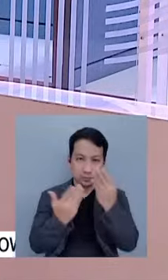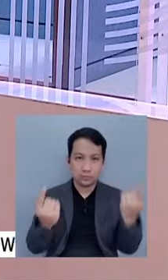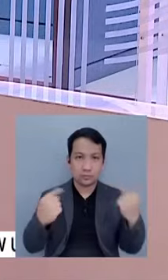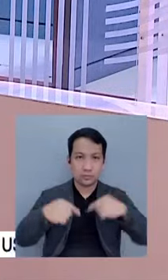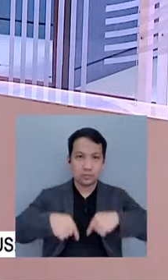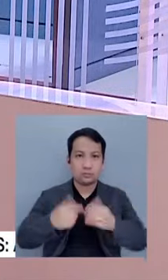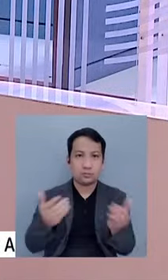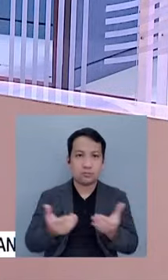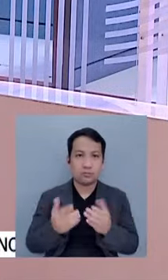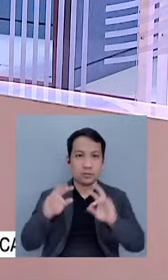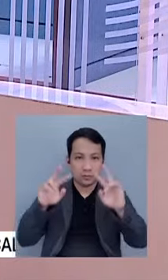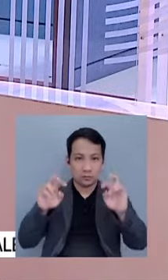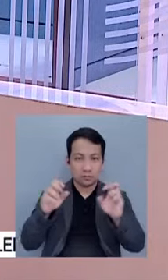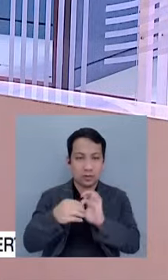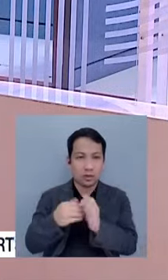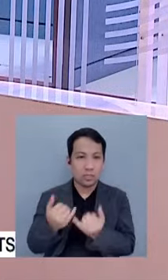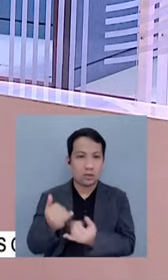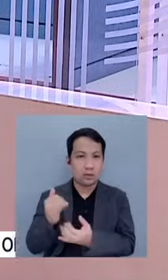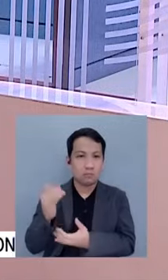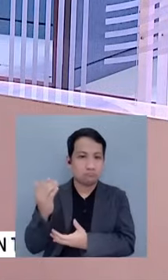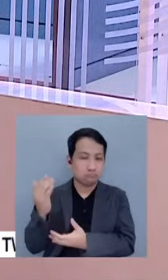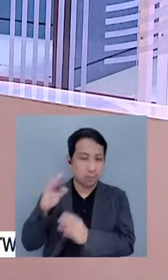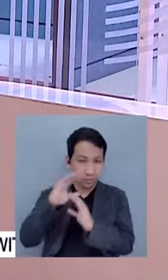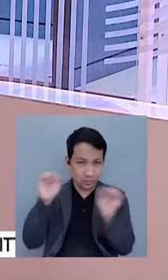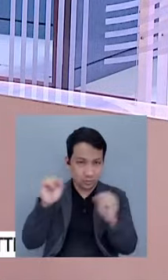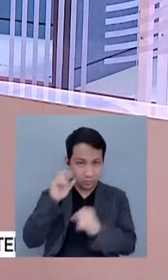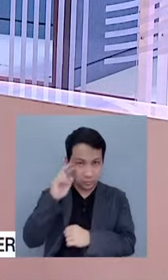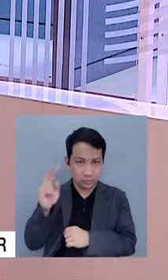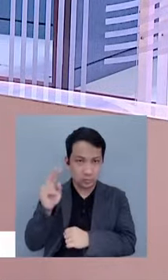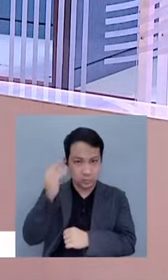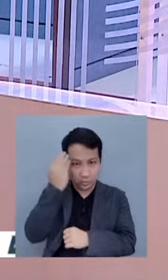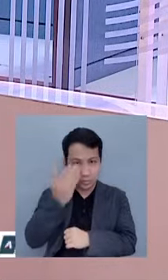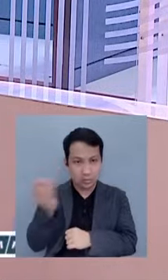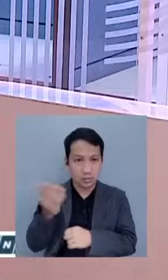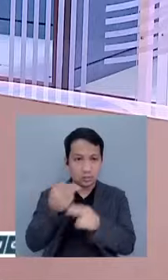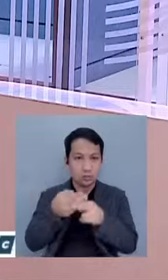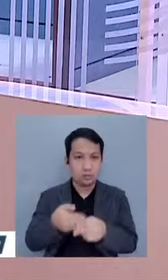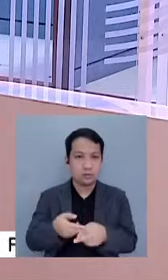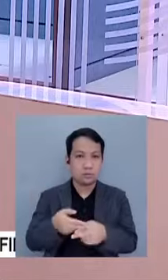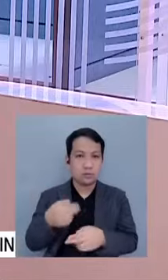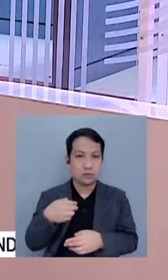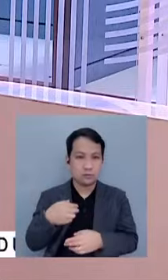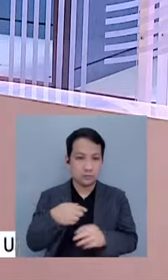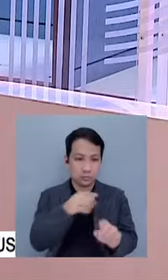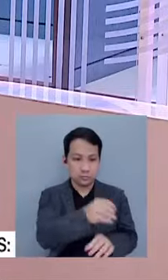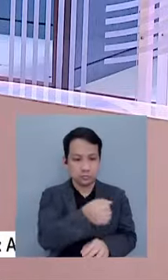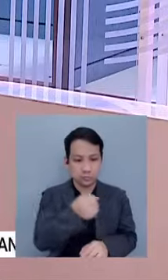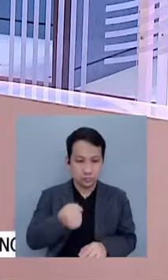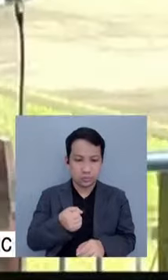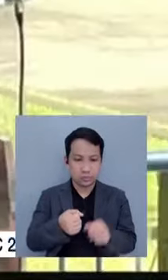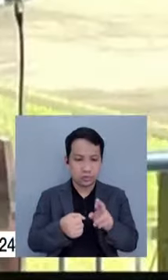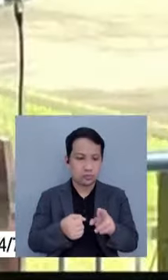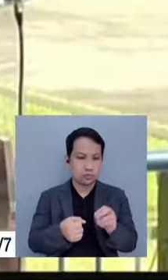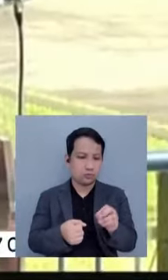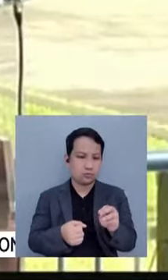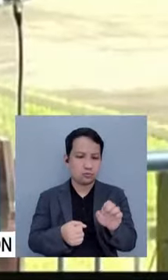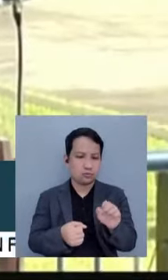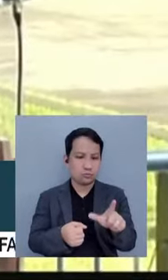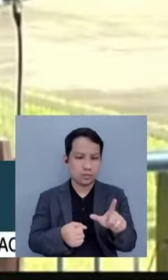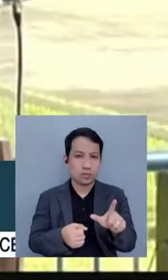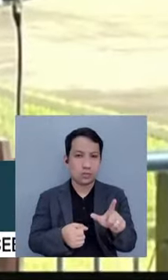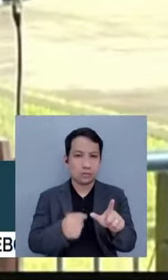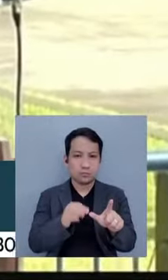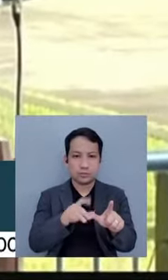top story at this hour, President Ferdinand Marcos Jr. names Police Major General Romel Francisco Marbil as the new chief